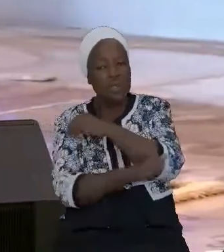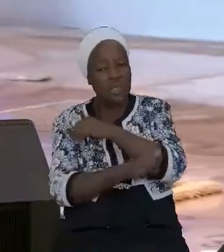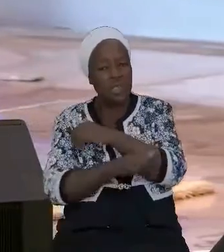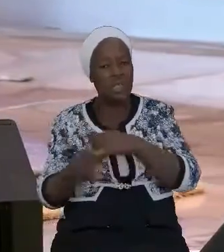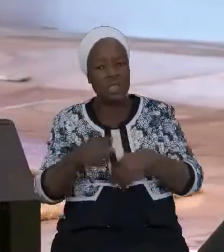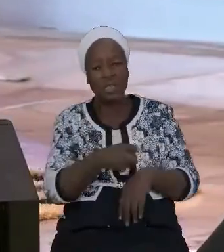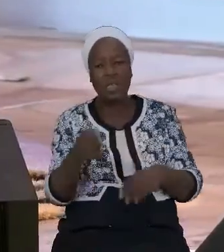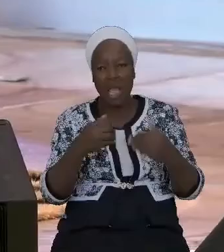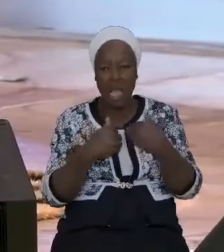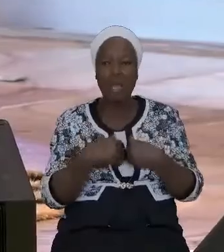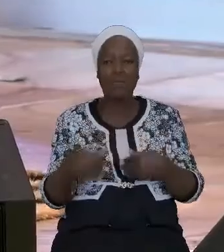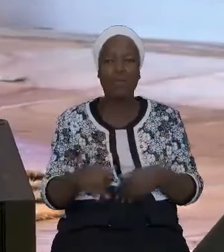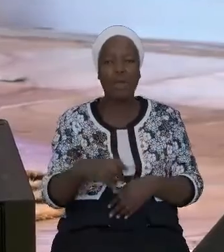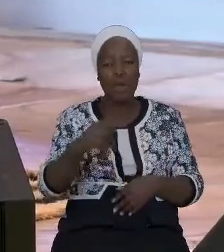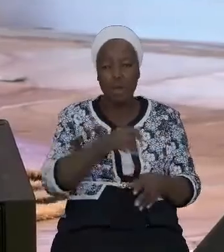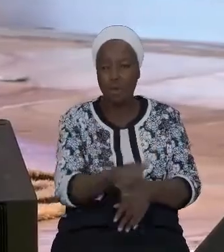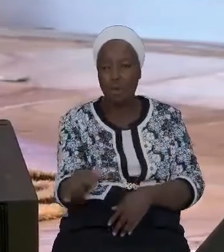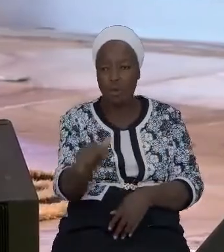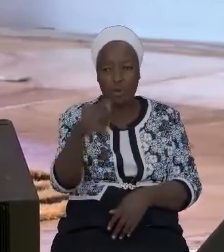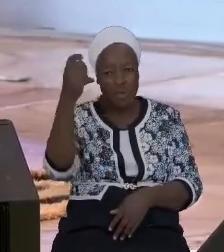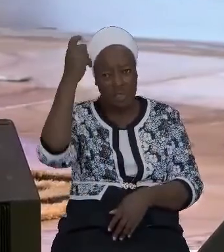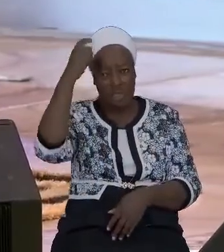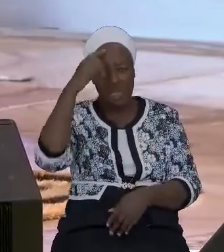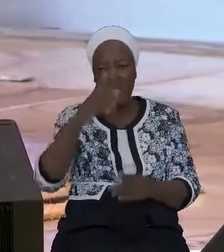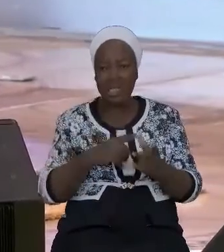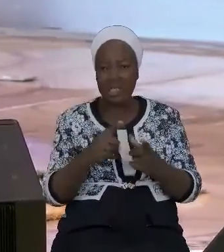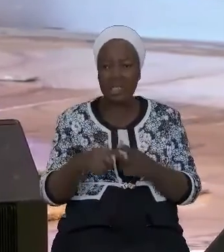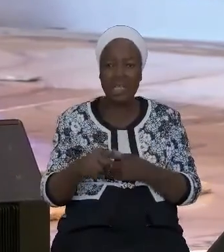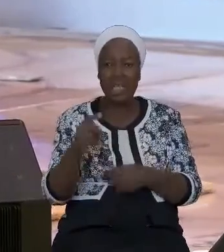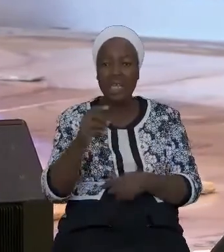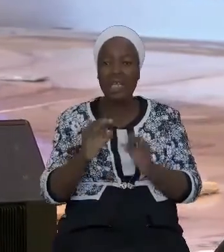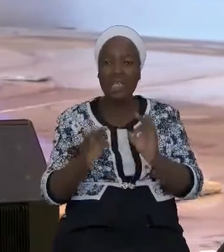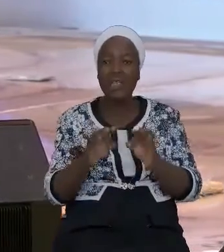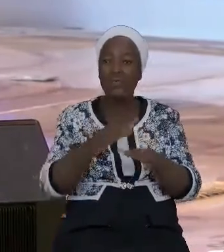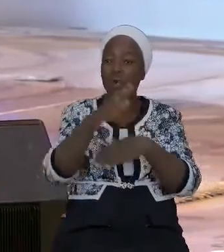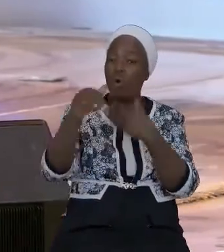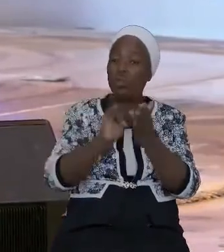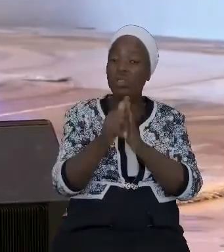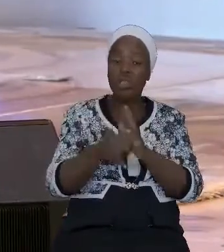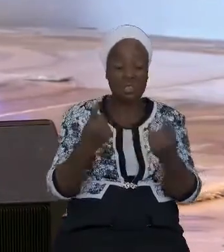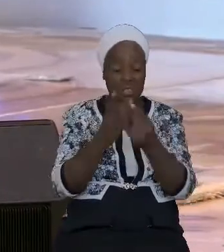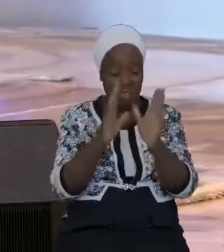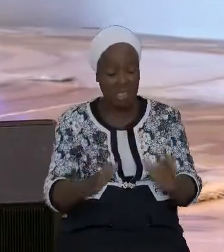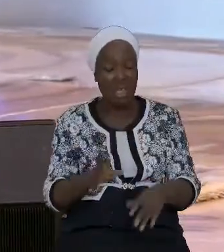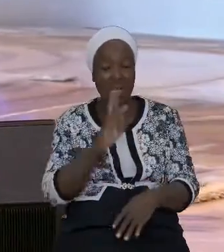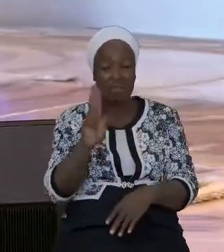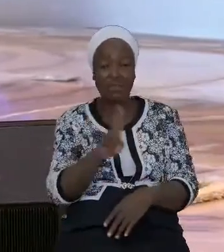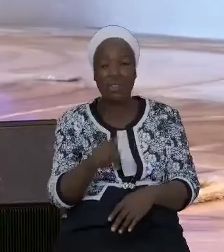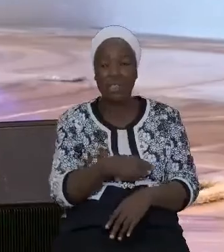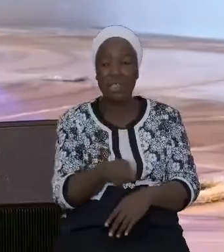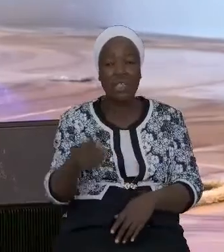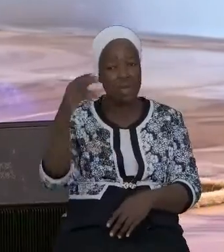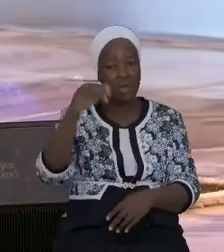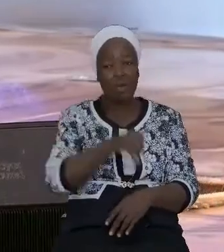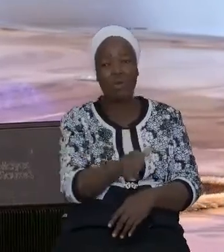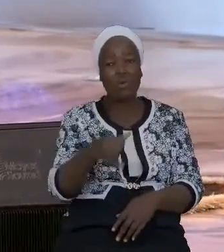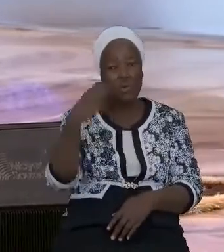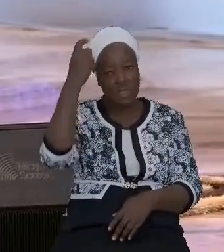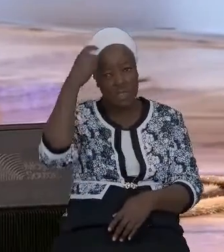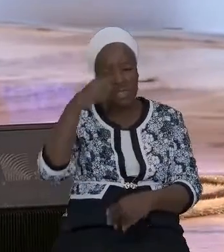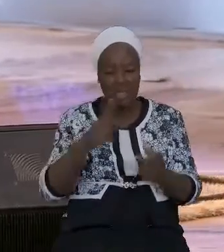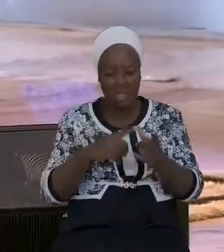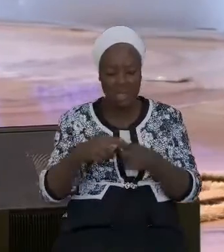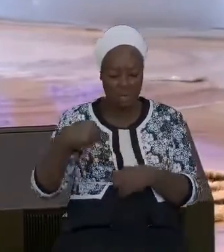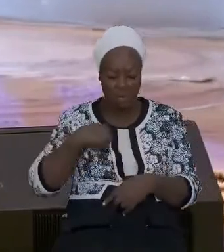have common sense. And if the heathens and the pagans are using their common sense, we